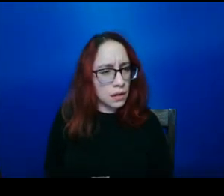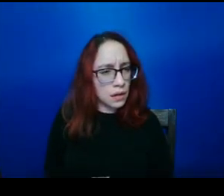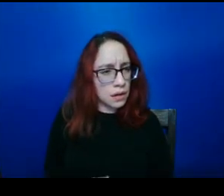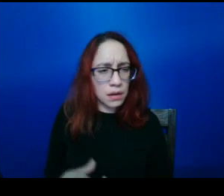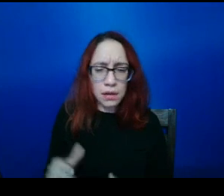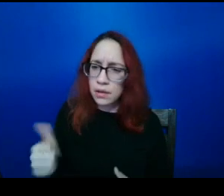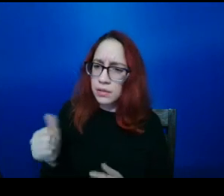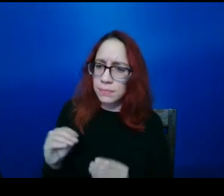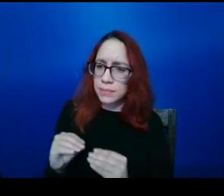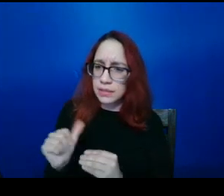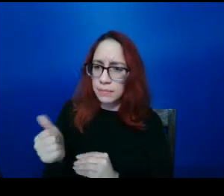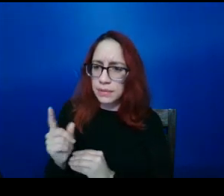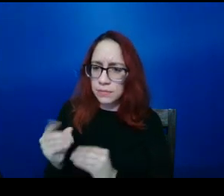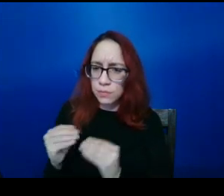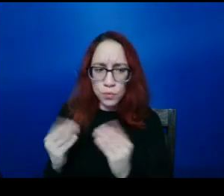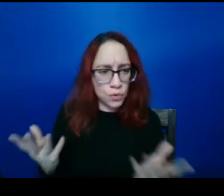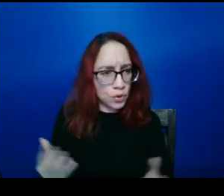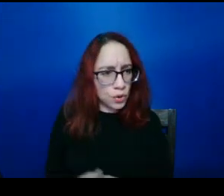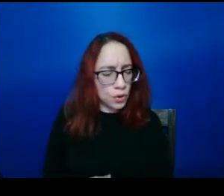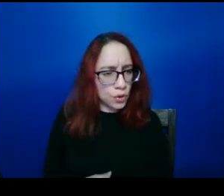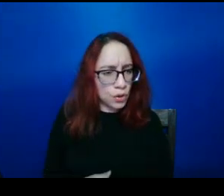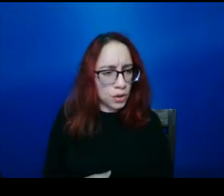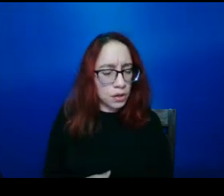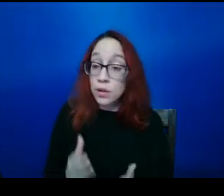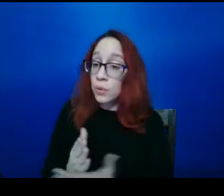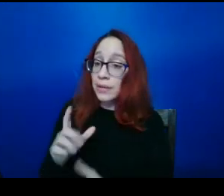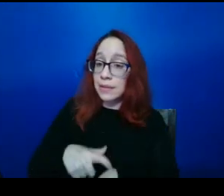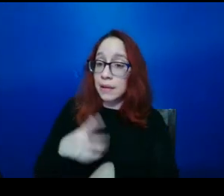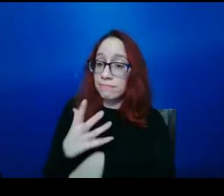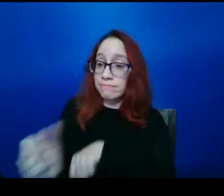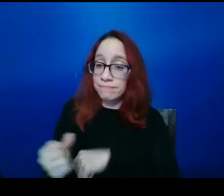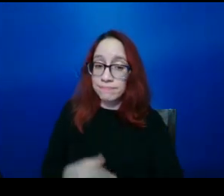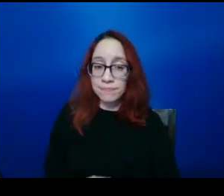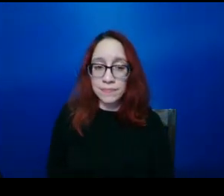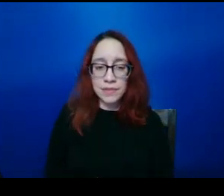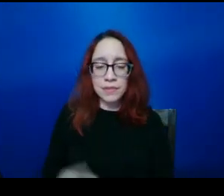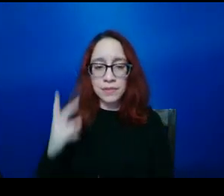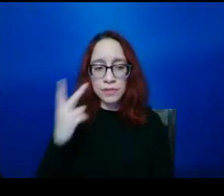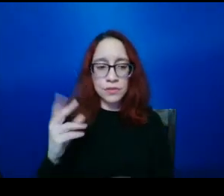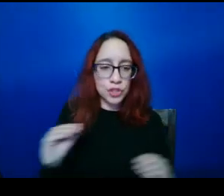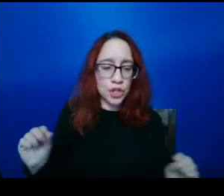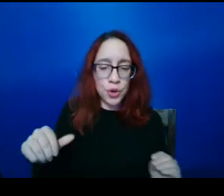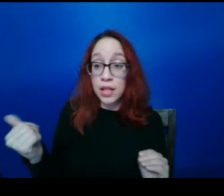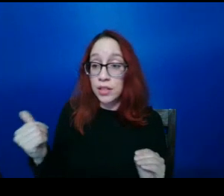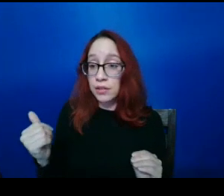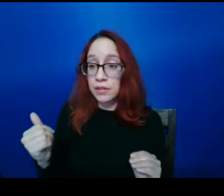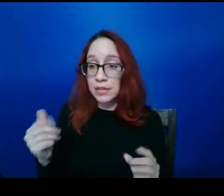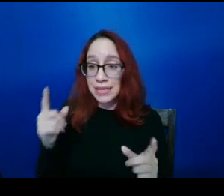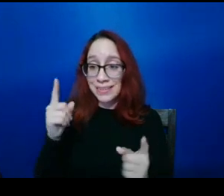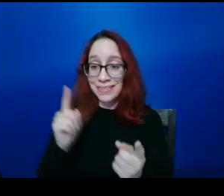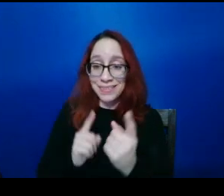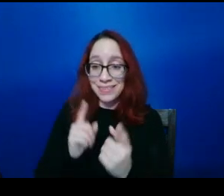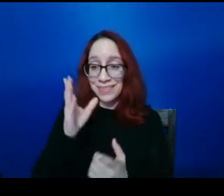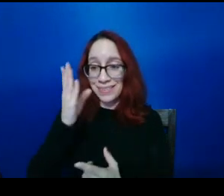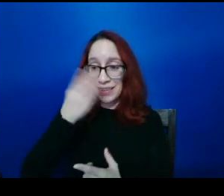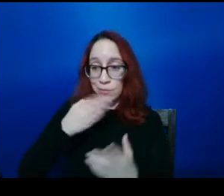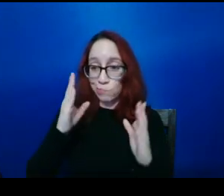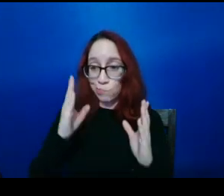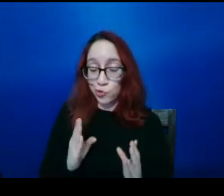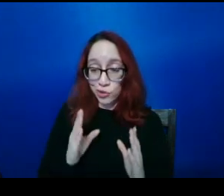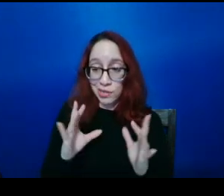Can I get an extra 10 minutes? All right, your time has expired. I see no other in-person public comment